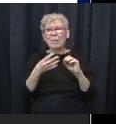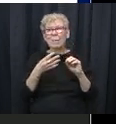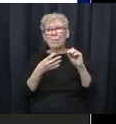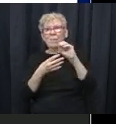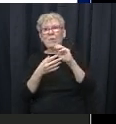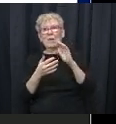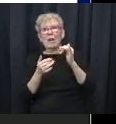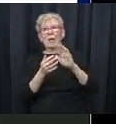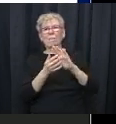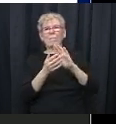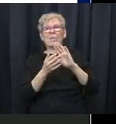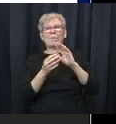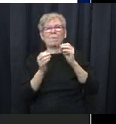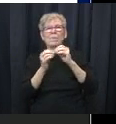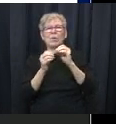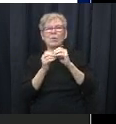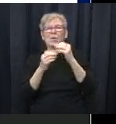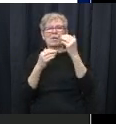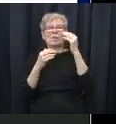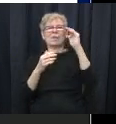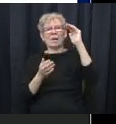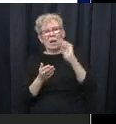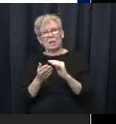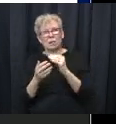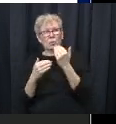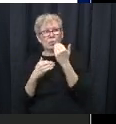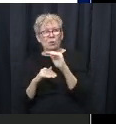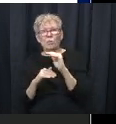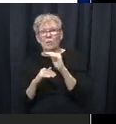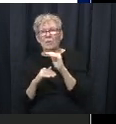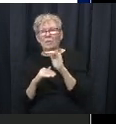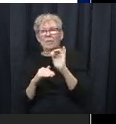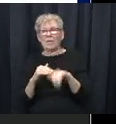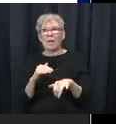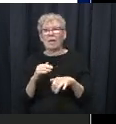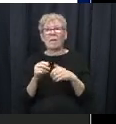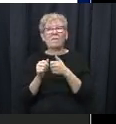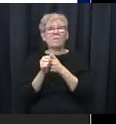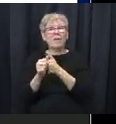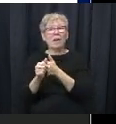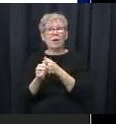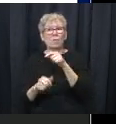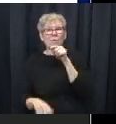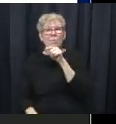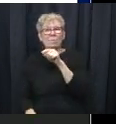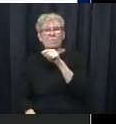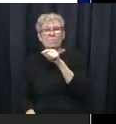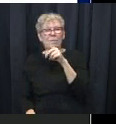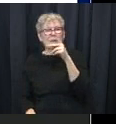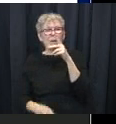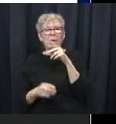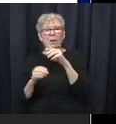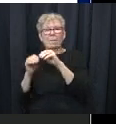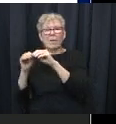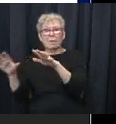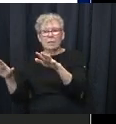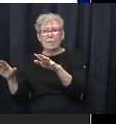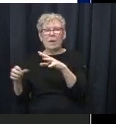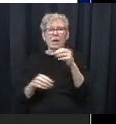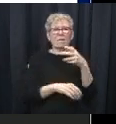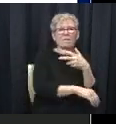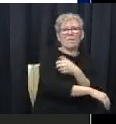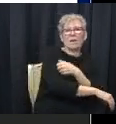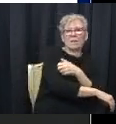the pandemic today and vaccinations and our learnings over the last few months, but really our